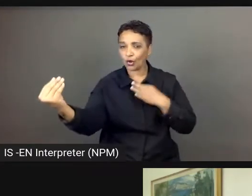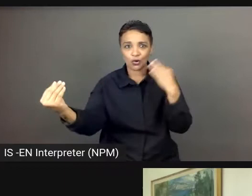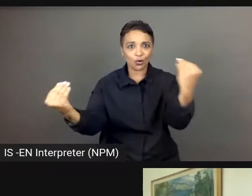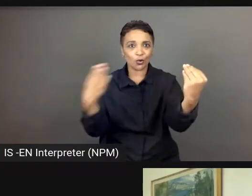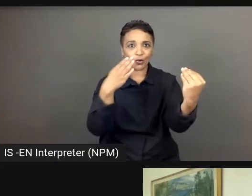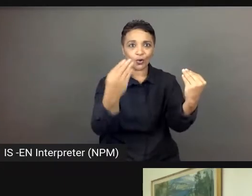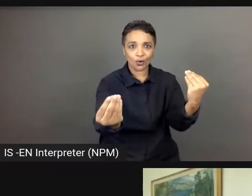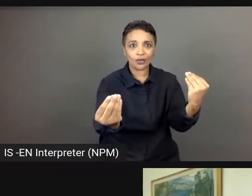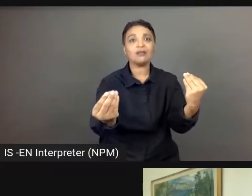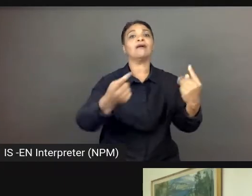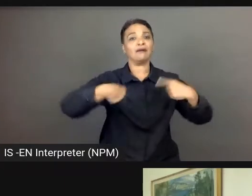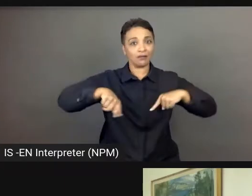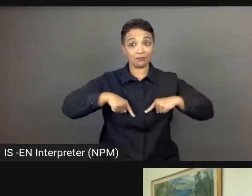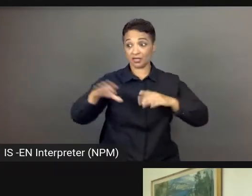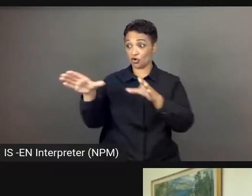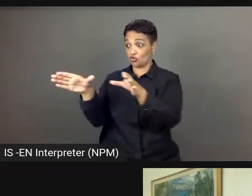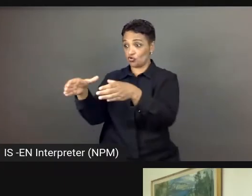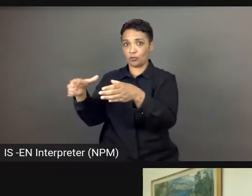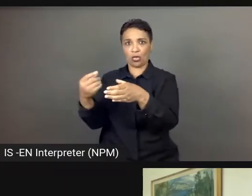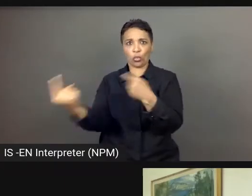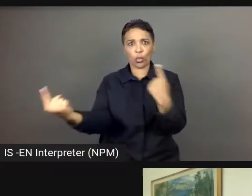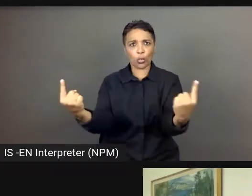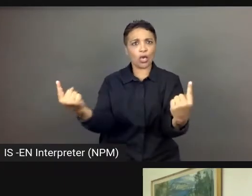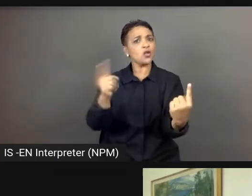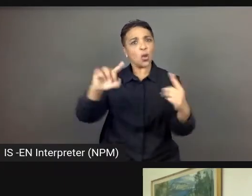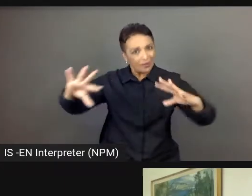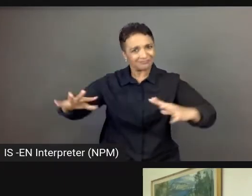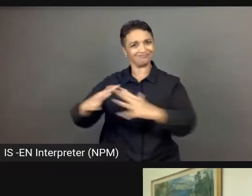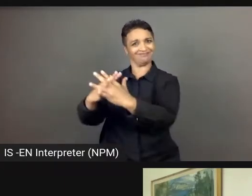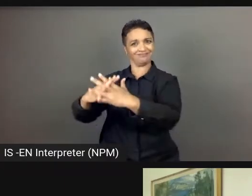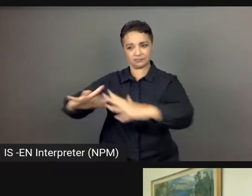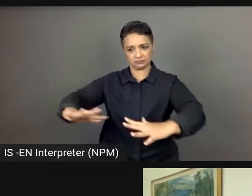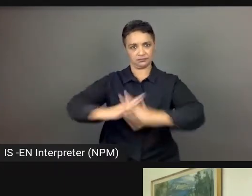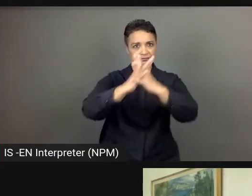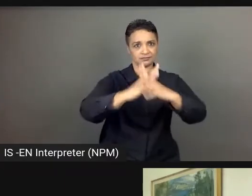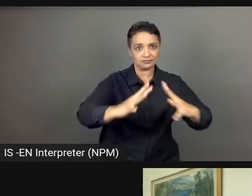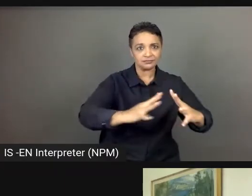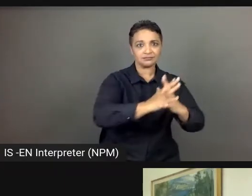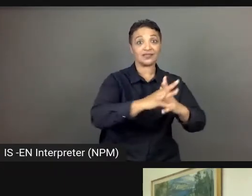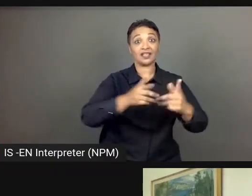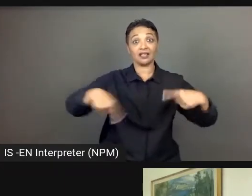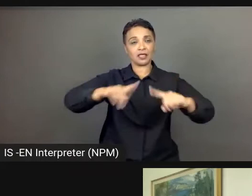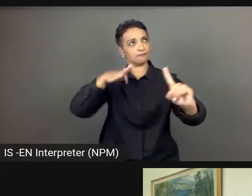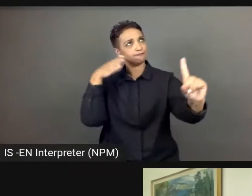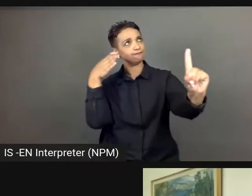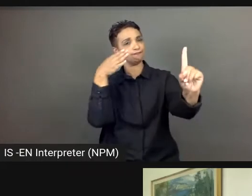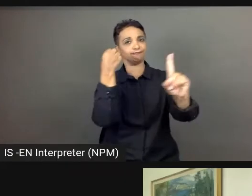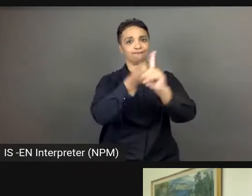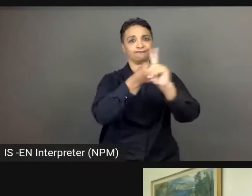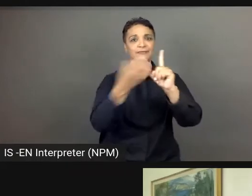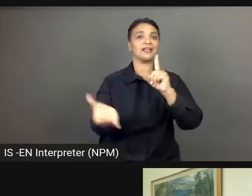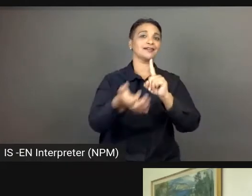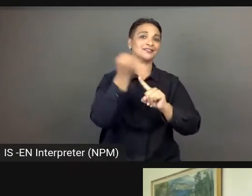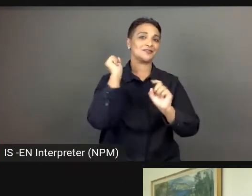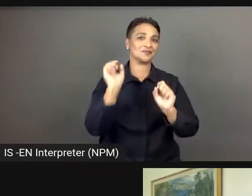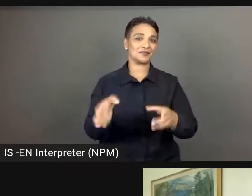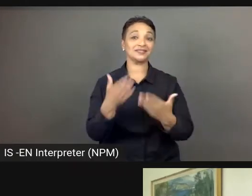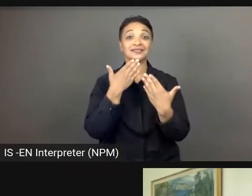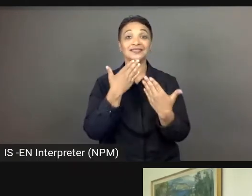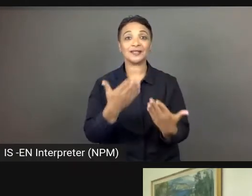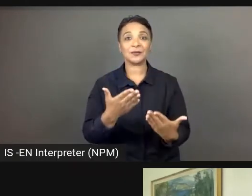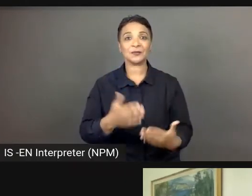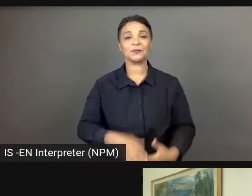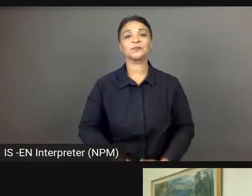they come together, define the agenda, and work towards what is it that needs to happen. Thank you. Thank you,